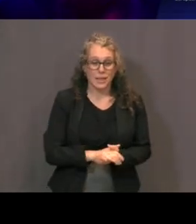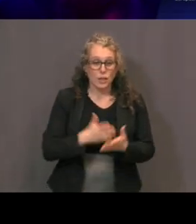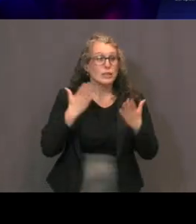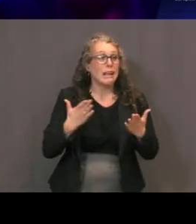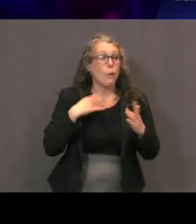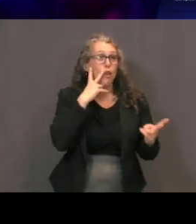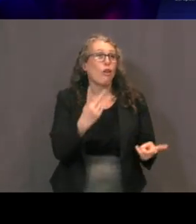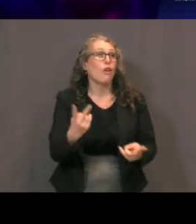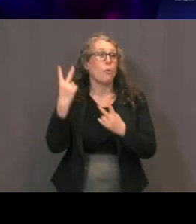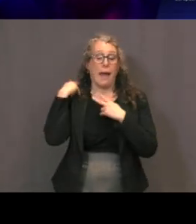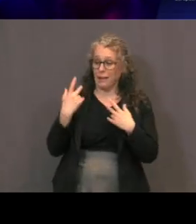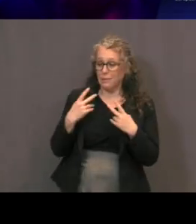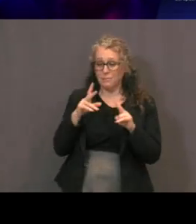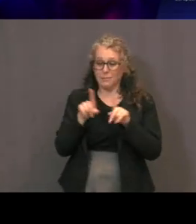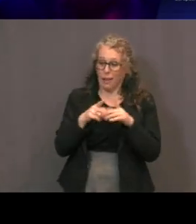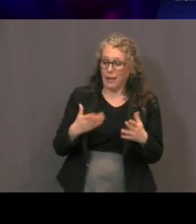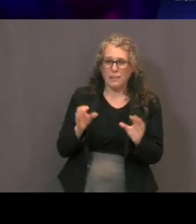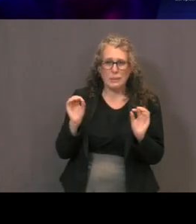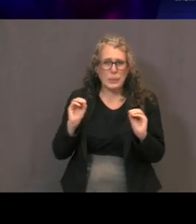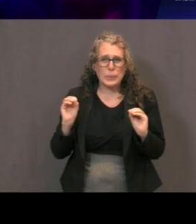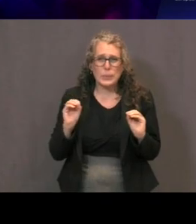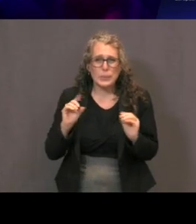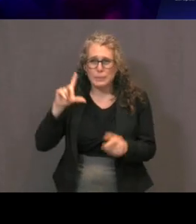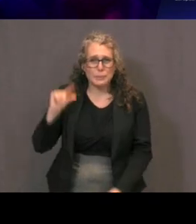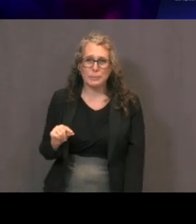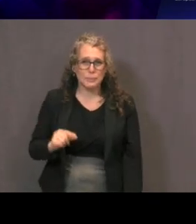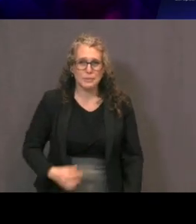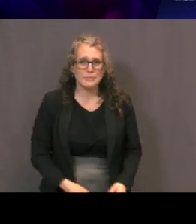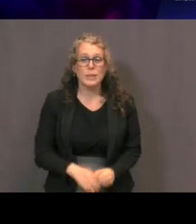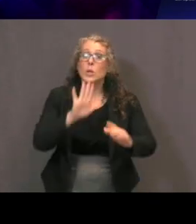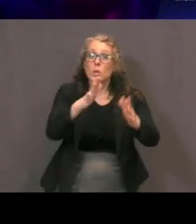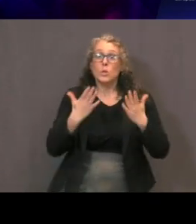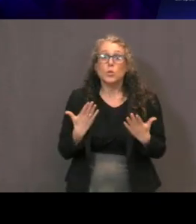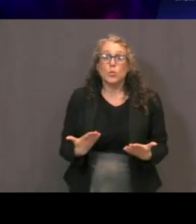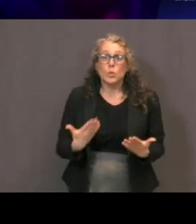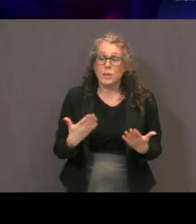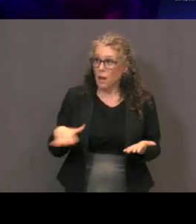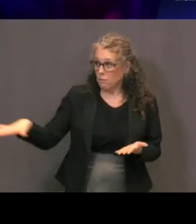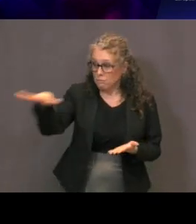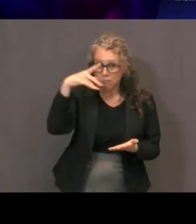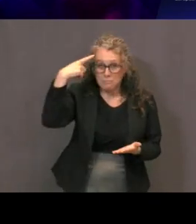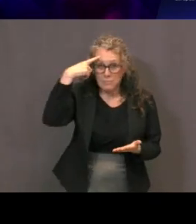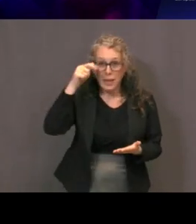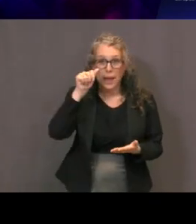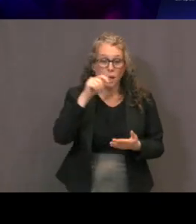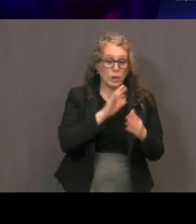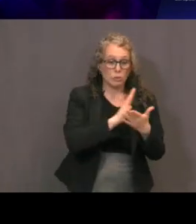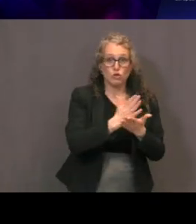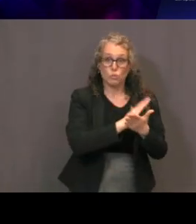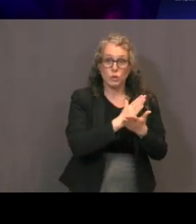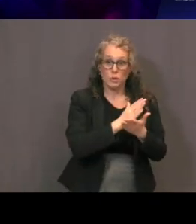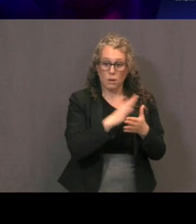retrospect. For this reason alone, no one can seriously believe that AI-supported interpretation